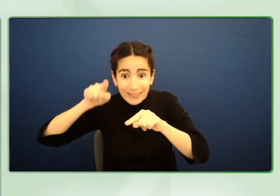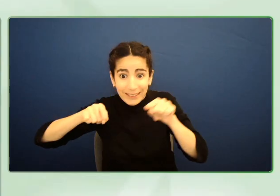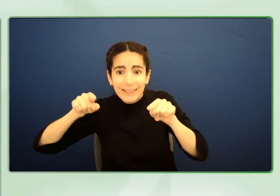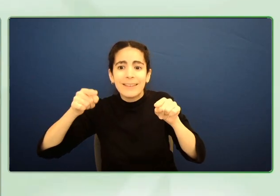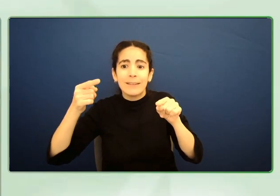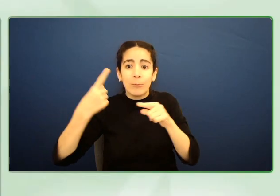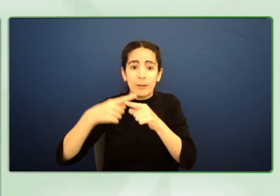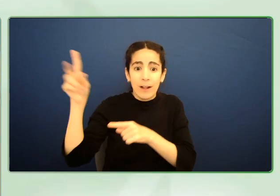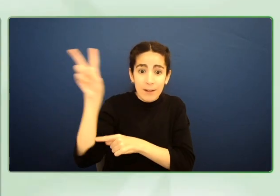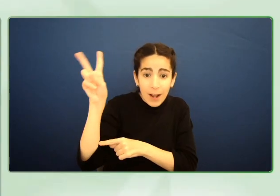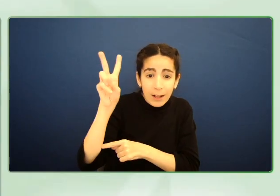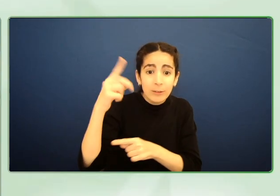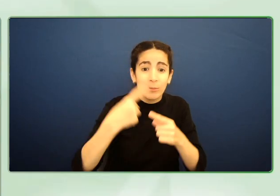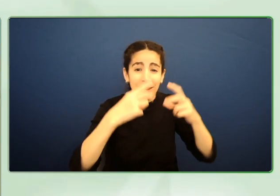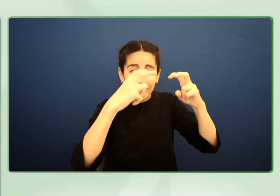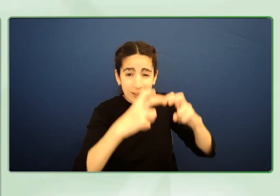a fantastic round of applause.